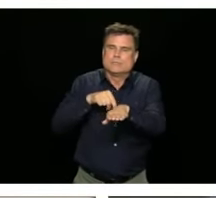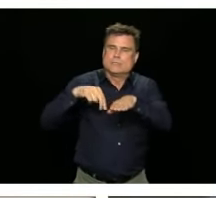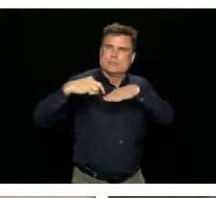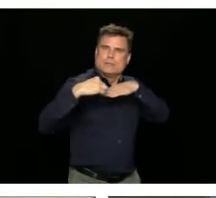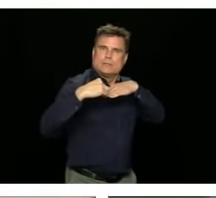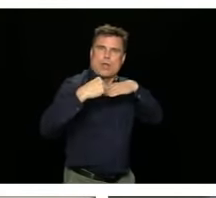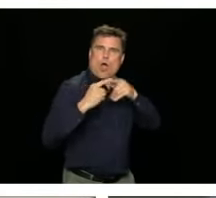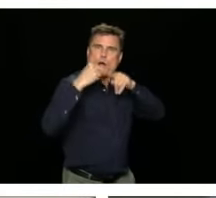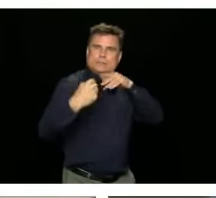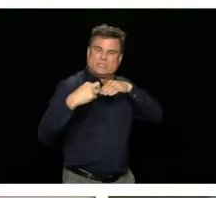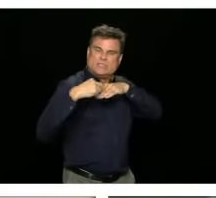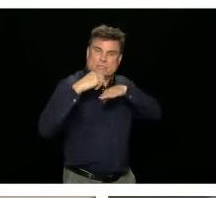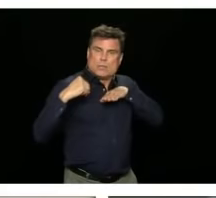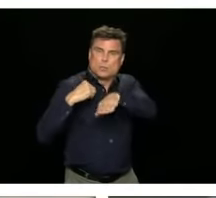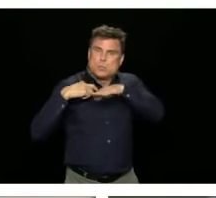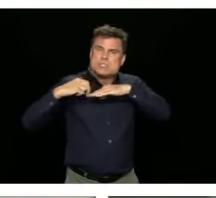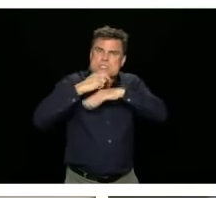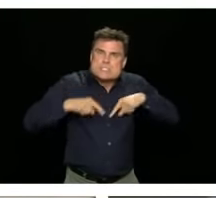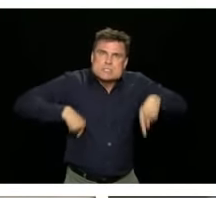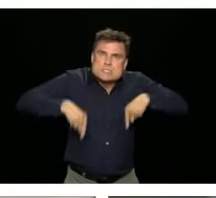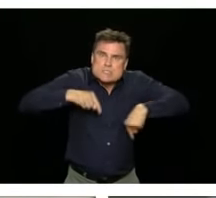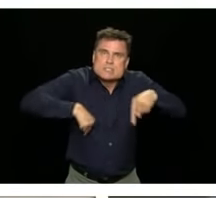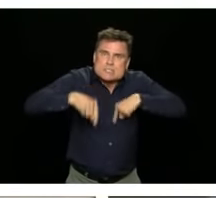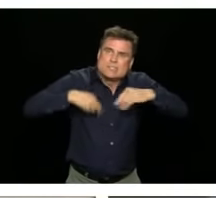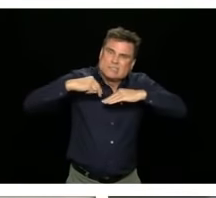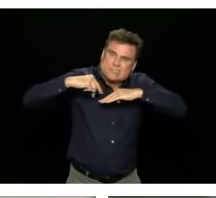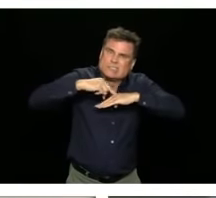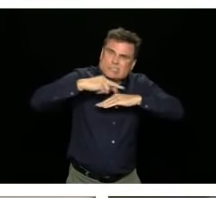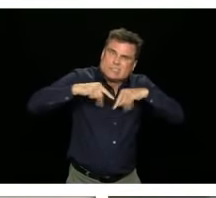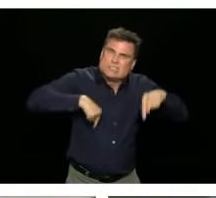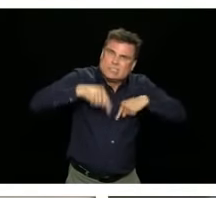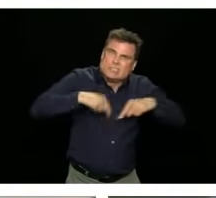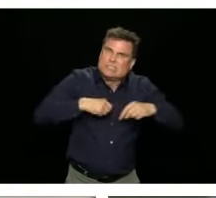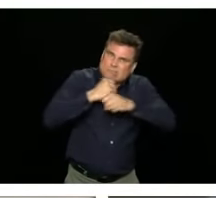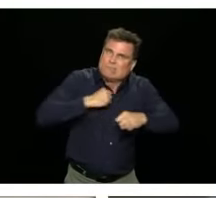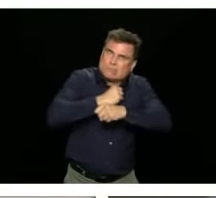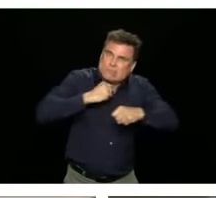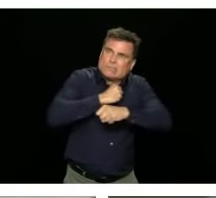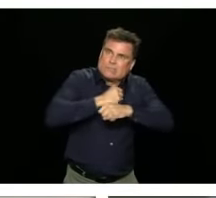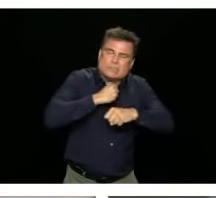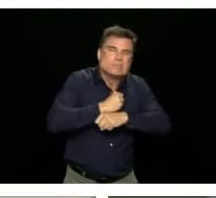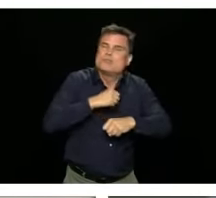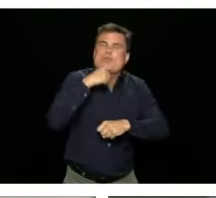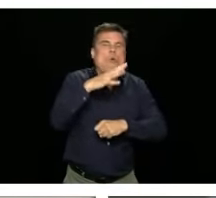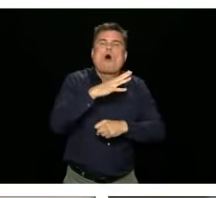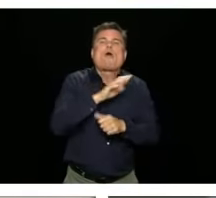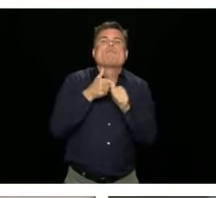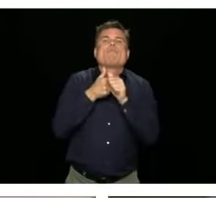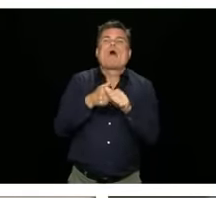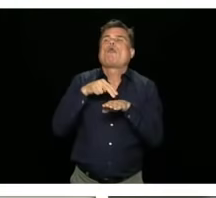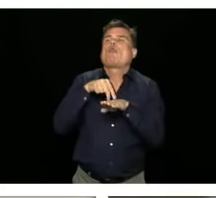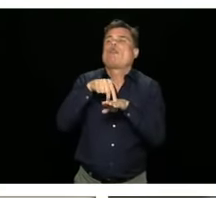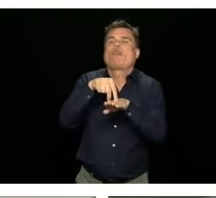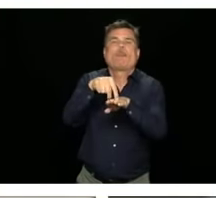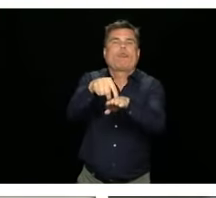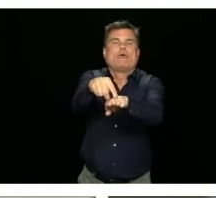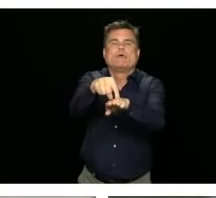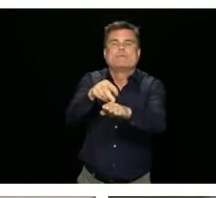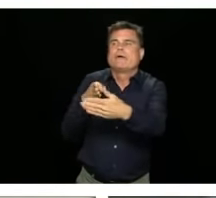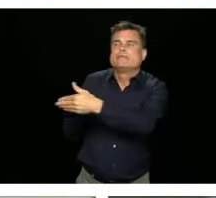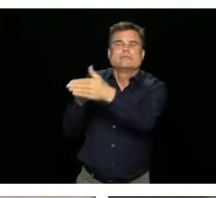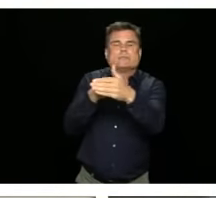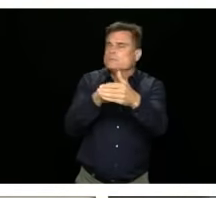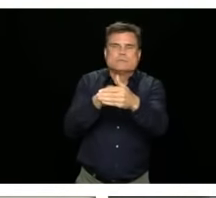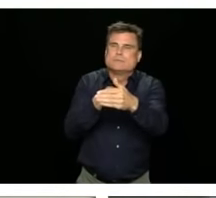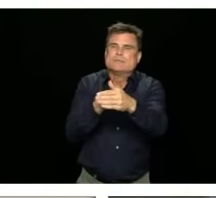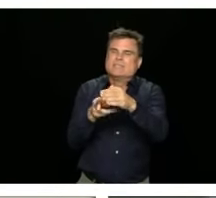saying that it's uncomfortable to do anti-racism because you're exerting a lot of effort against the natural flow of